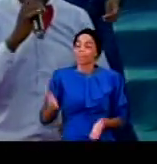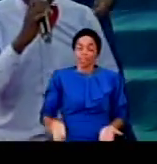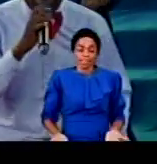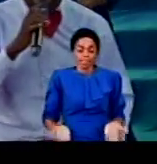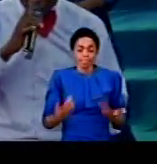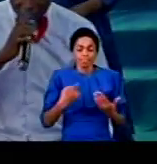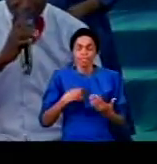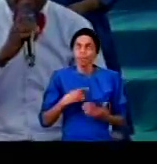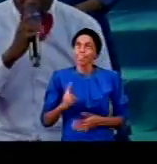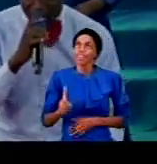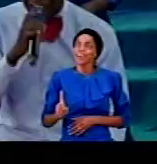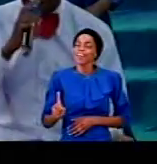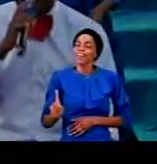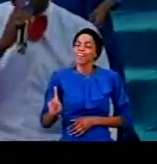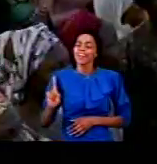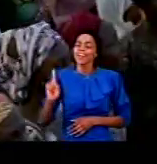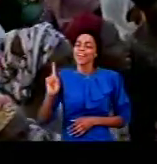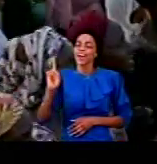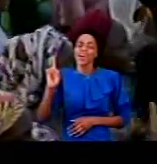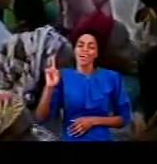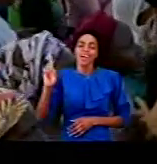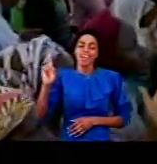I said He lifts me up.